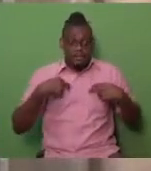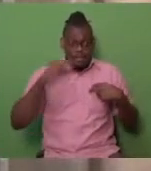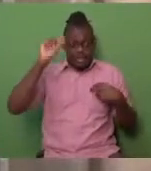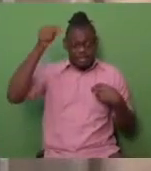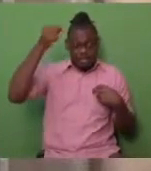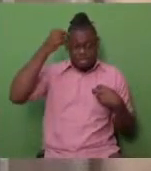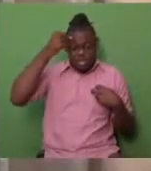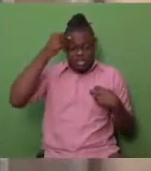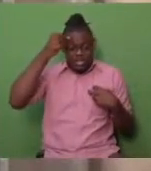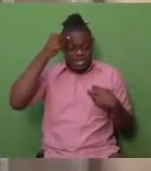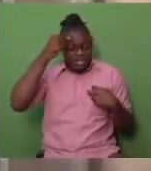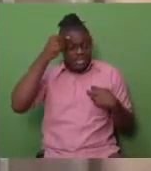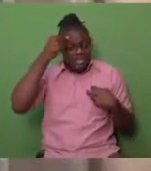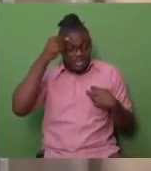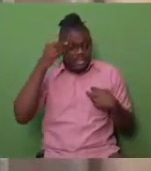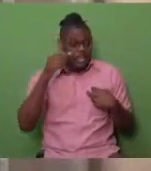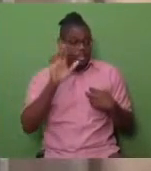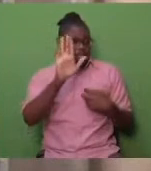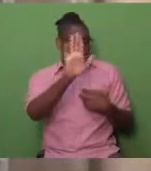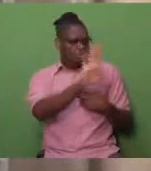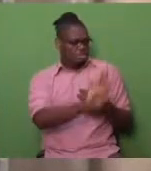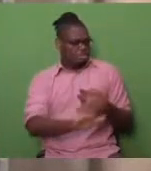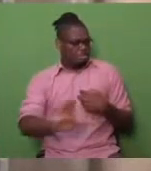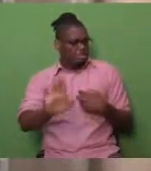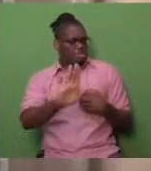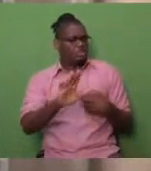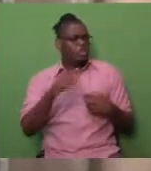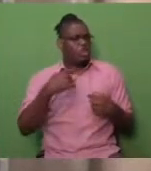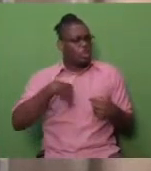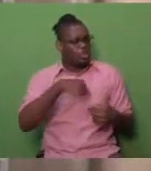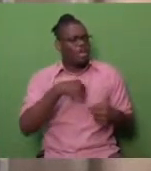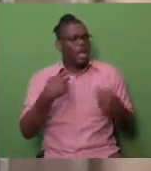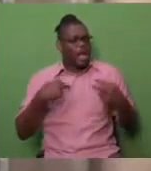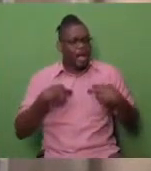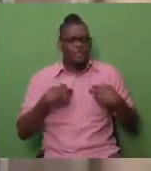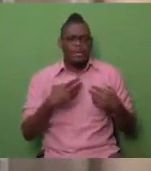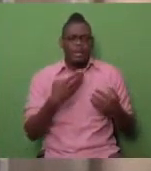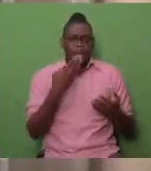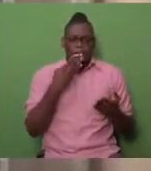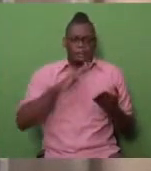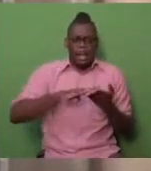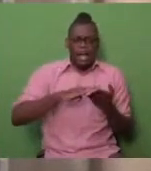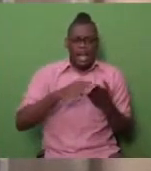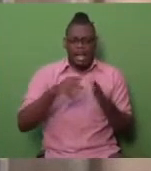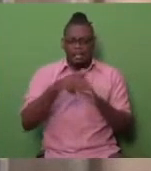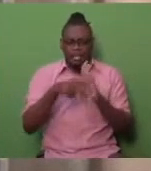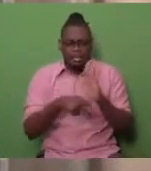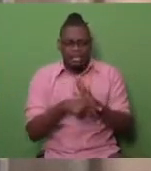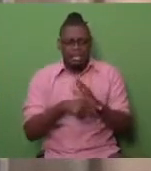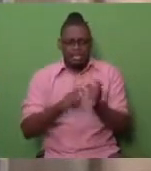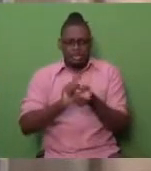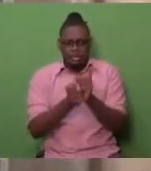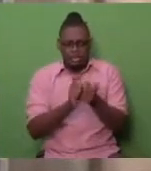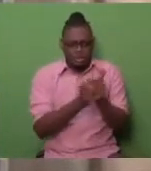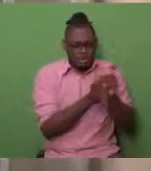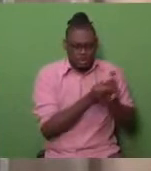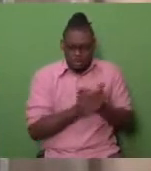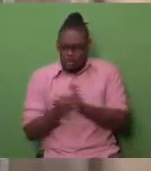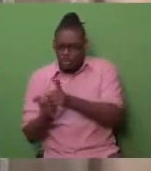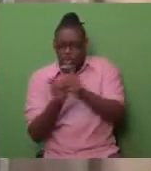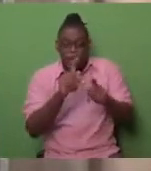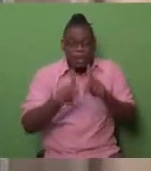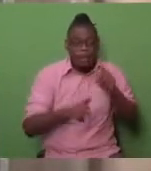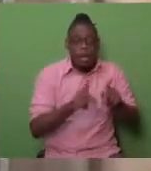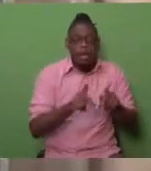to pass bad laws aimed at subverting our constitutional rights, in every possible way that is waging